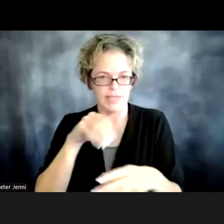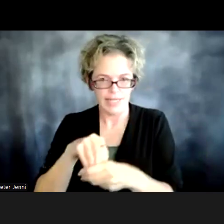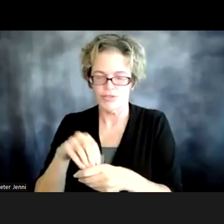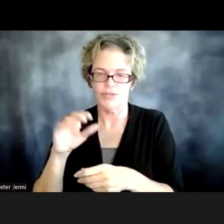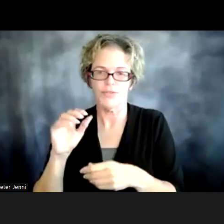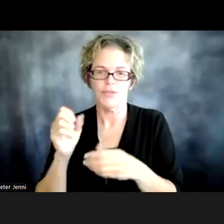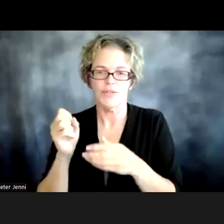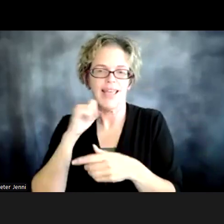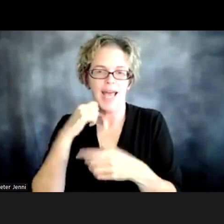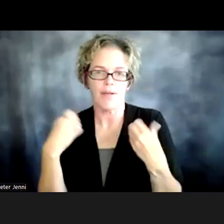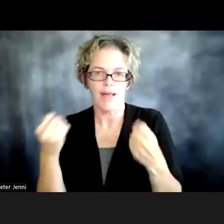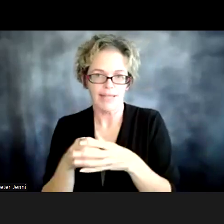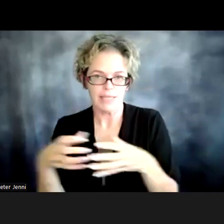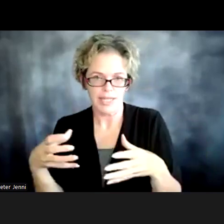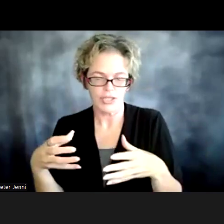of those